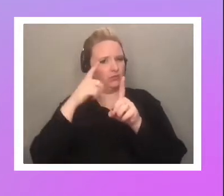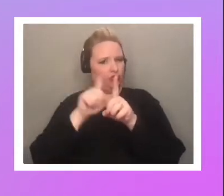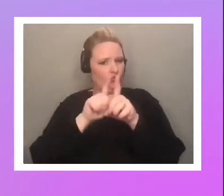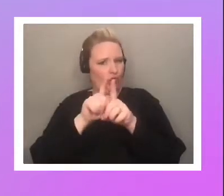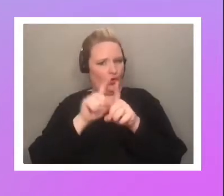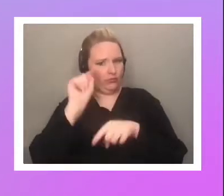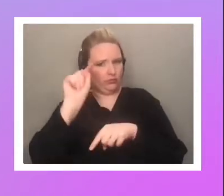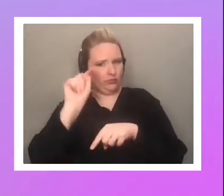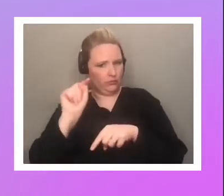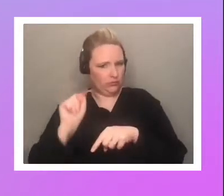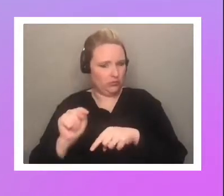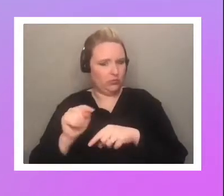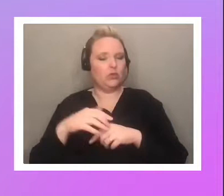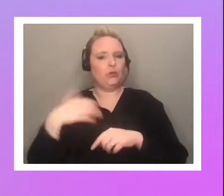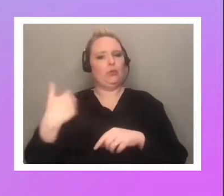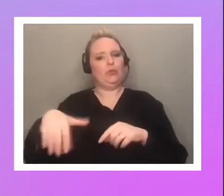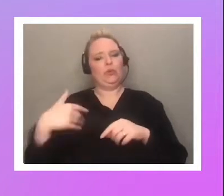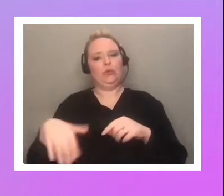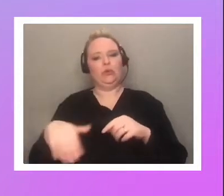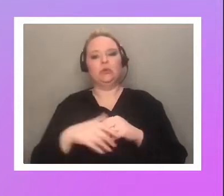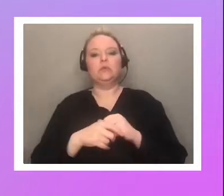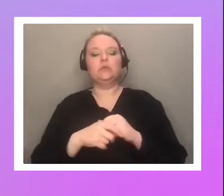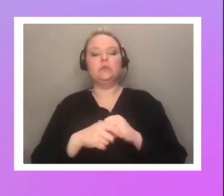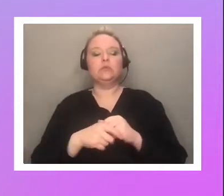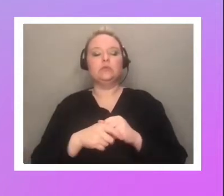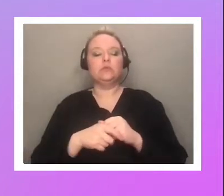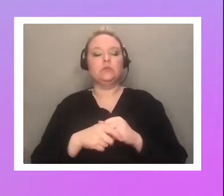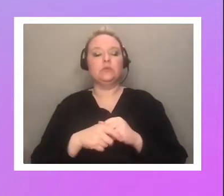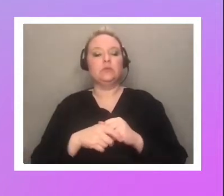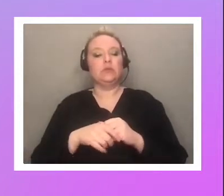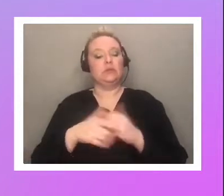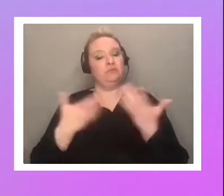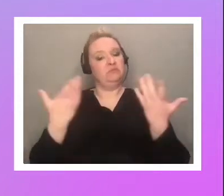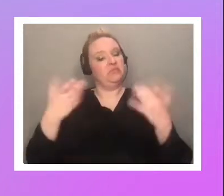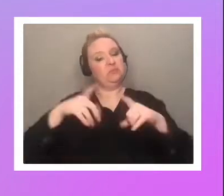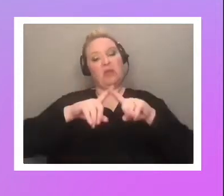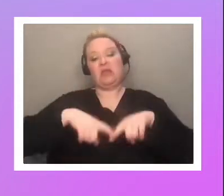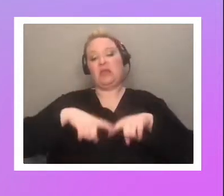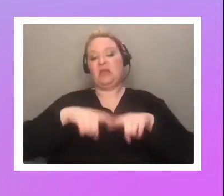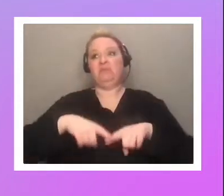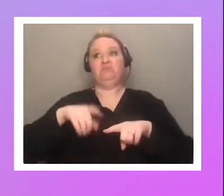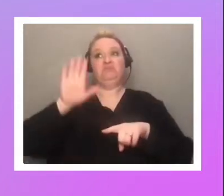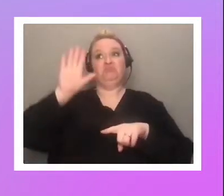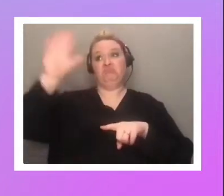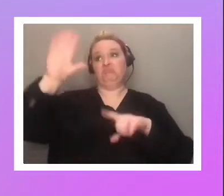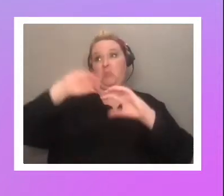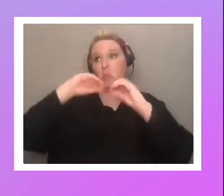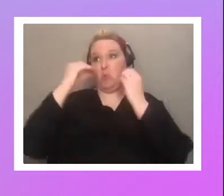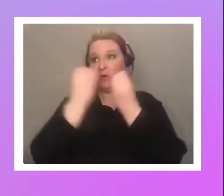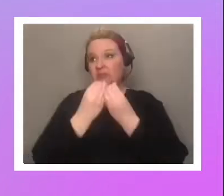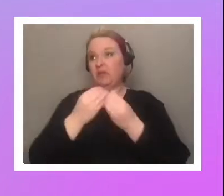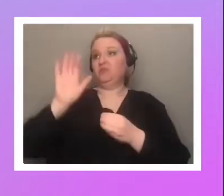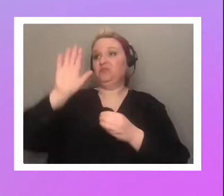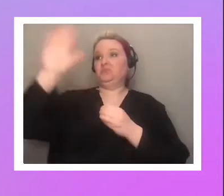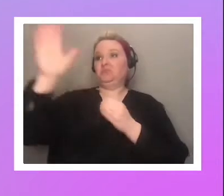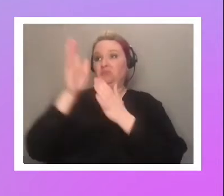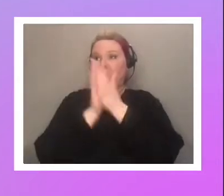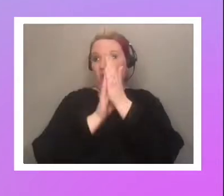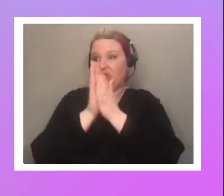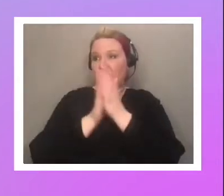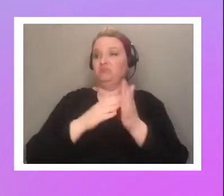and because these are really dependent on the organization and the motivation kind of the